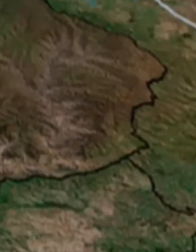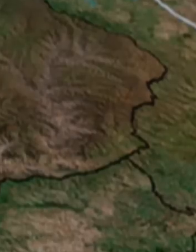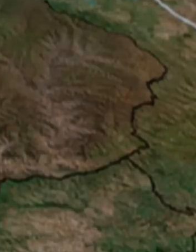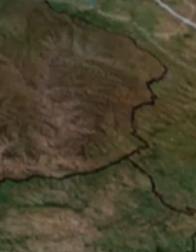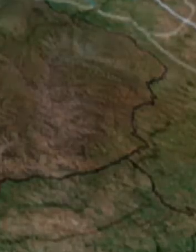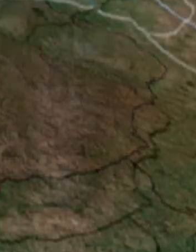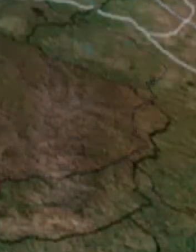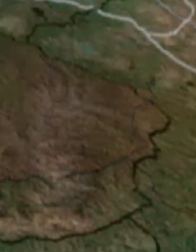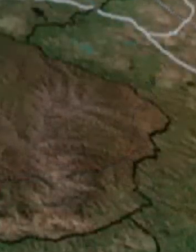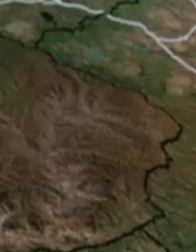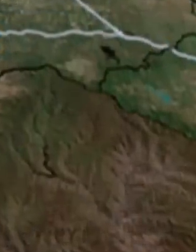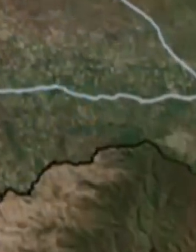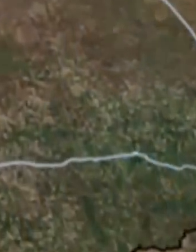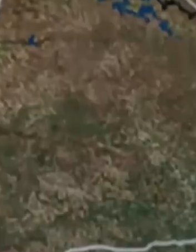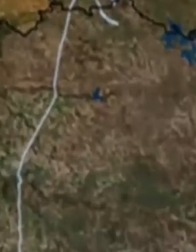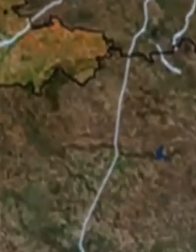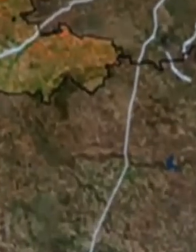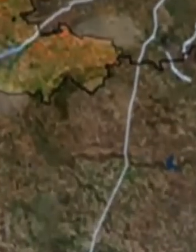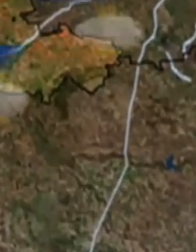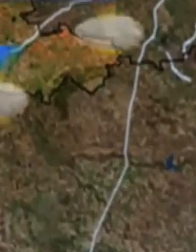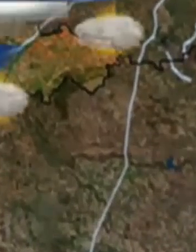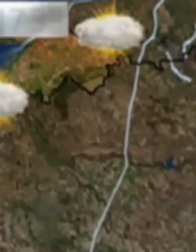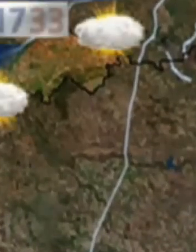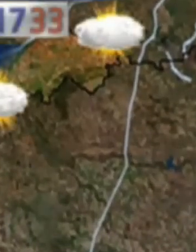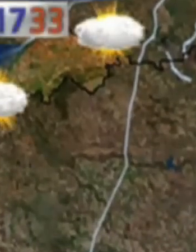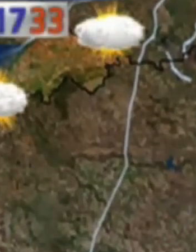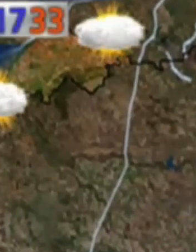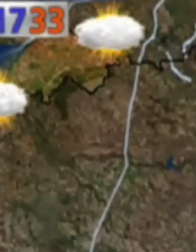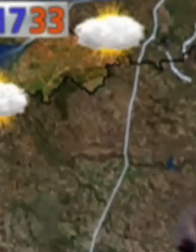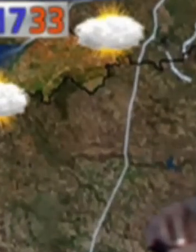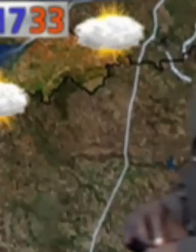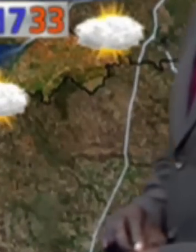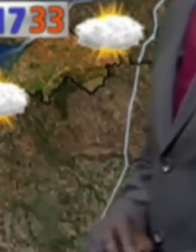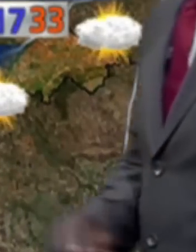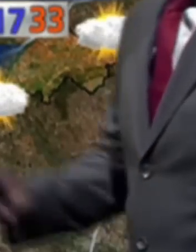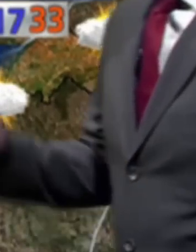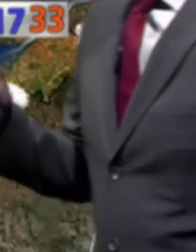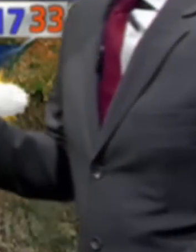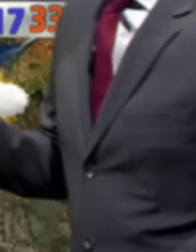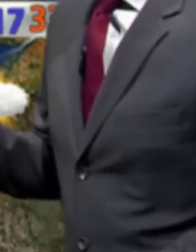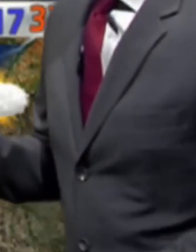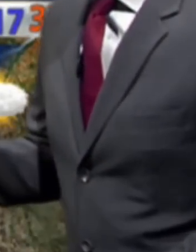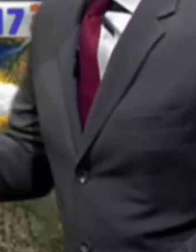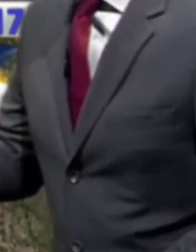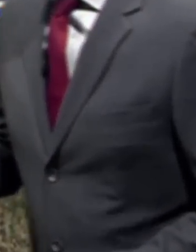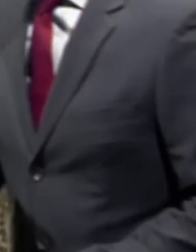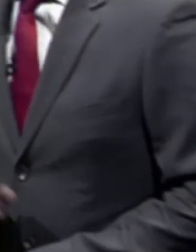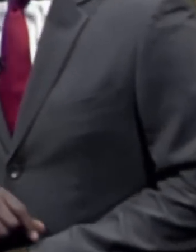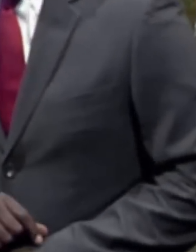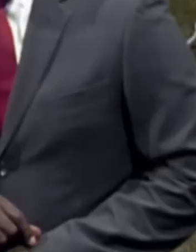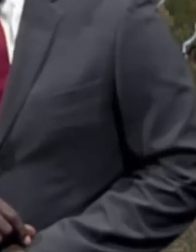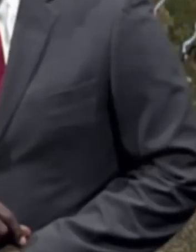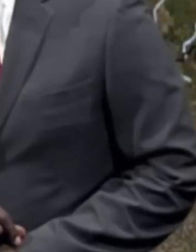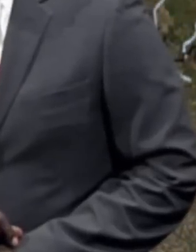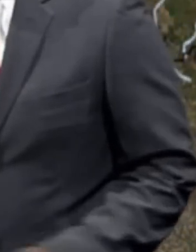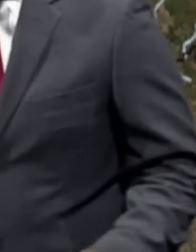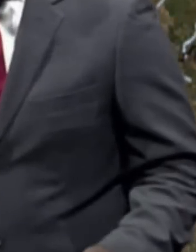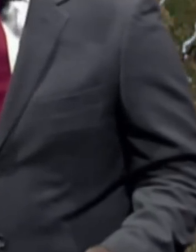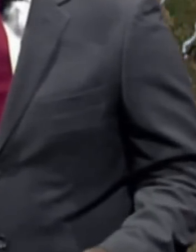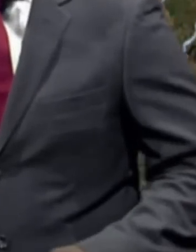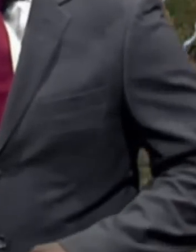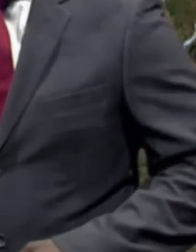ofela Wepener tla hle ka lefela lo shome le metso e mararo ho fitla ho mashome a mararo a metso e mmedi ka ofela re shebile ka Klerksdorp je shebile ka Wolmaranstad